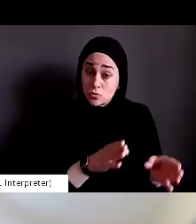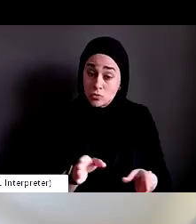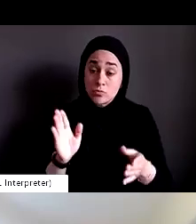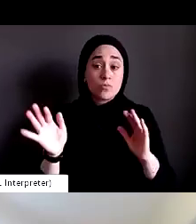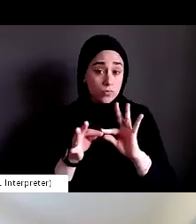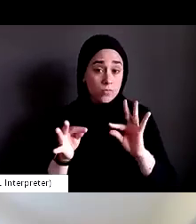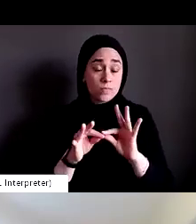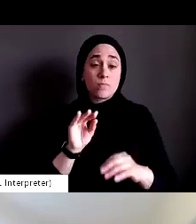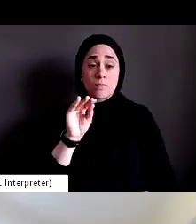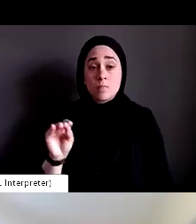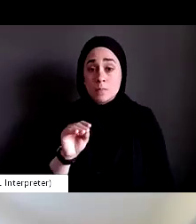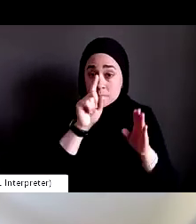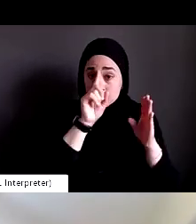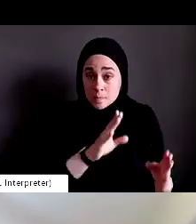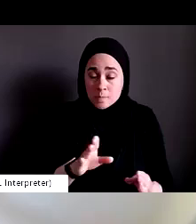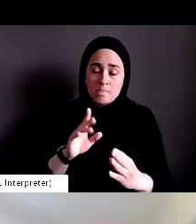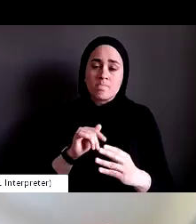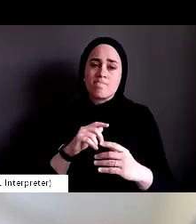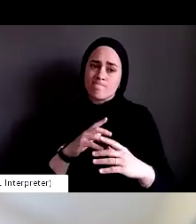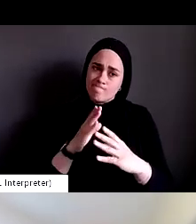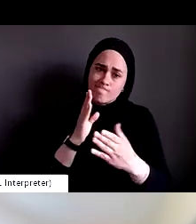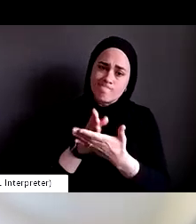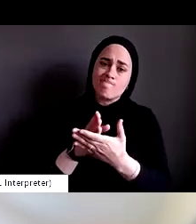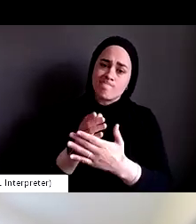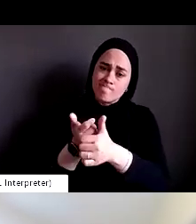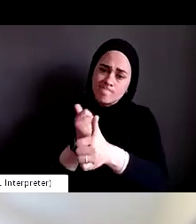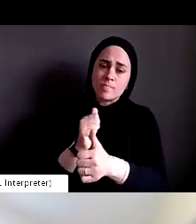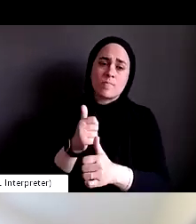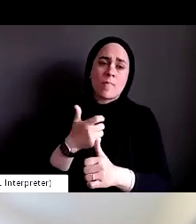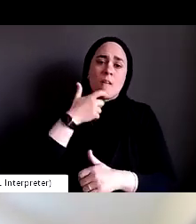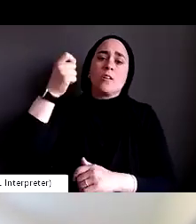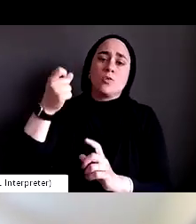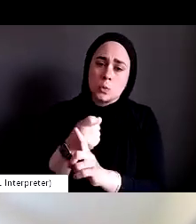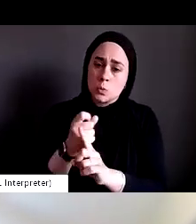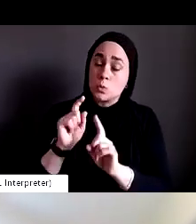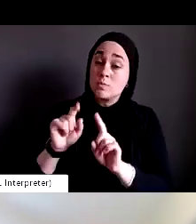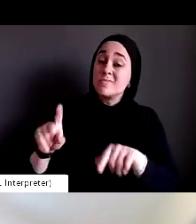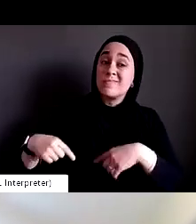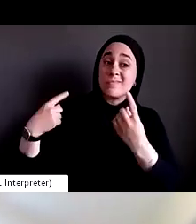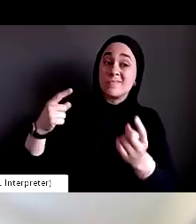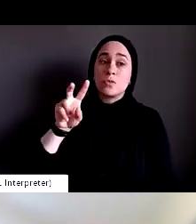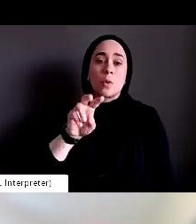Ontario strategy to combat elder abuse, which was implemented in 2003. So similar to